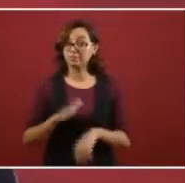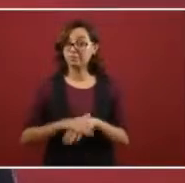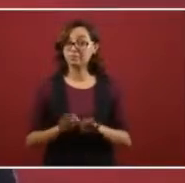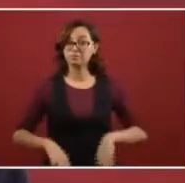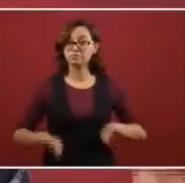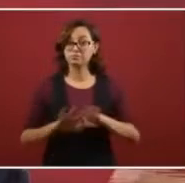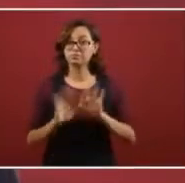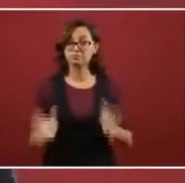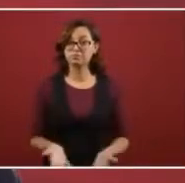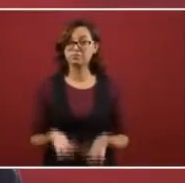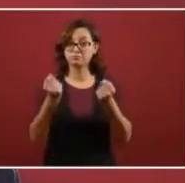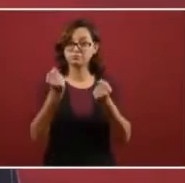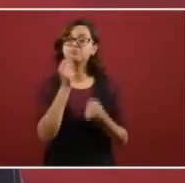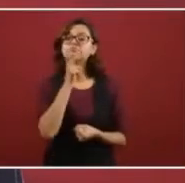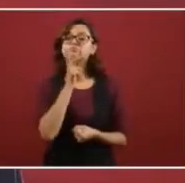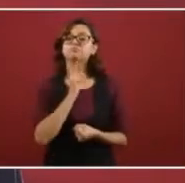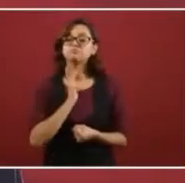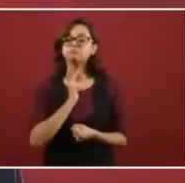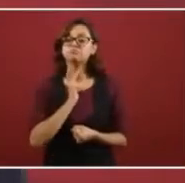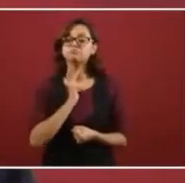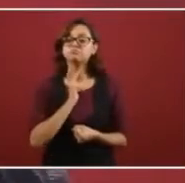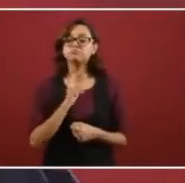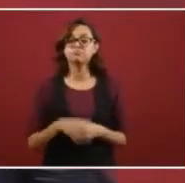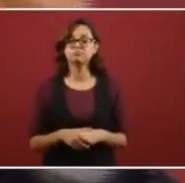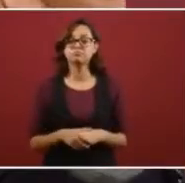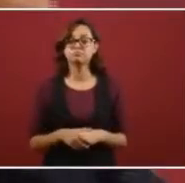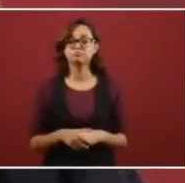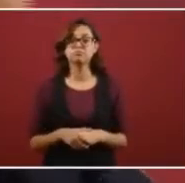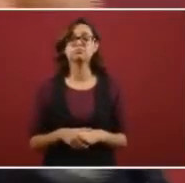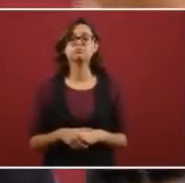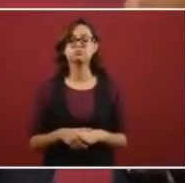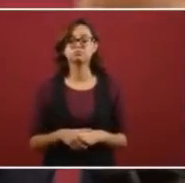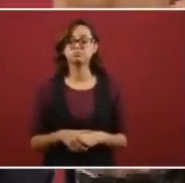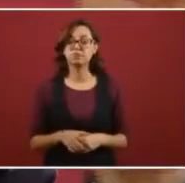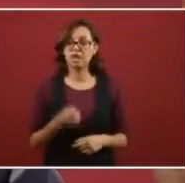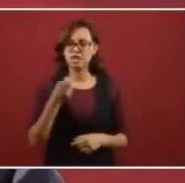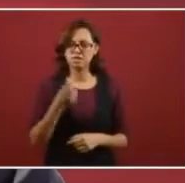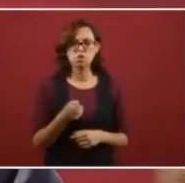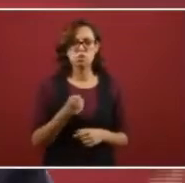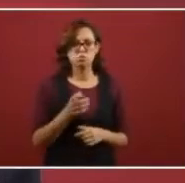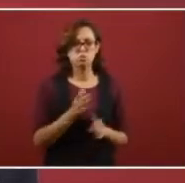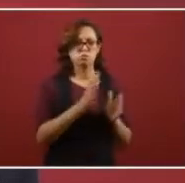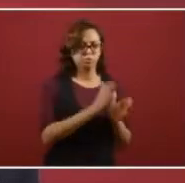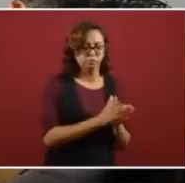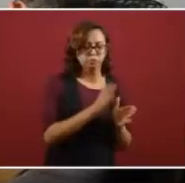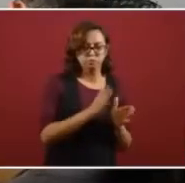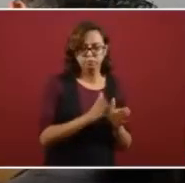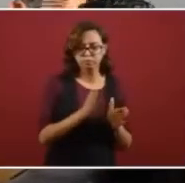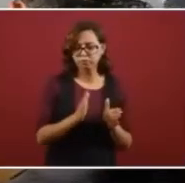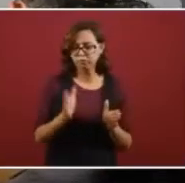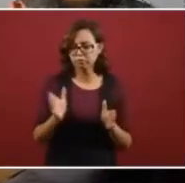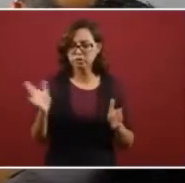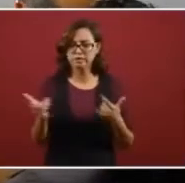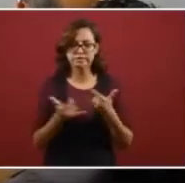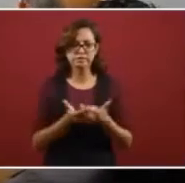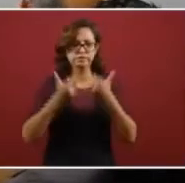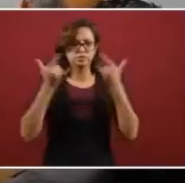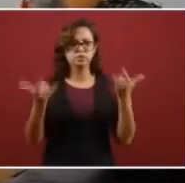The petroleum, to the recovery of our petroleum. And so it's going to be like that,